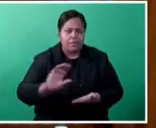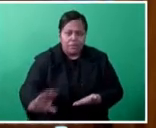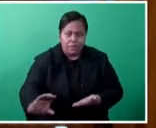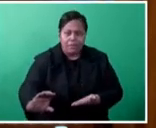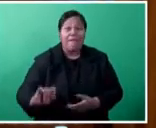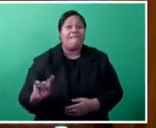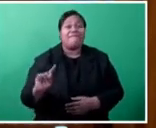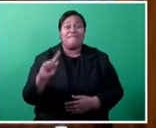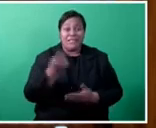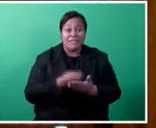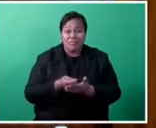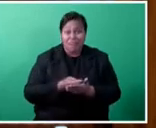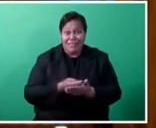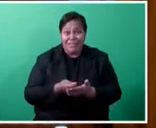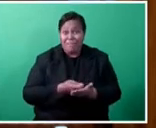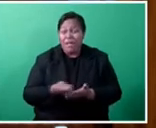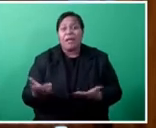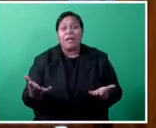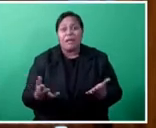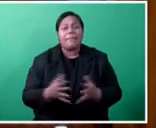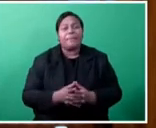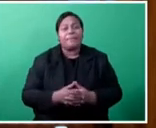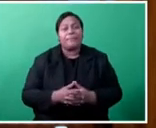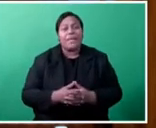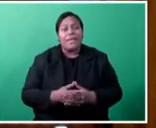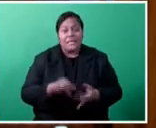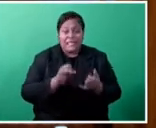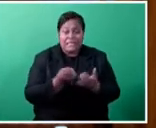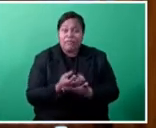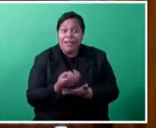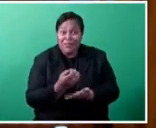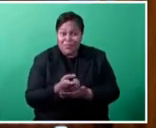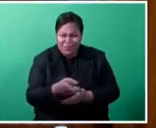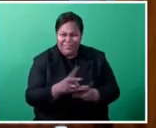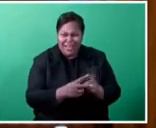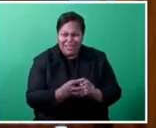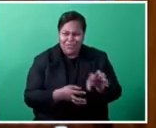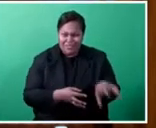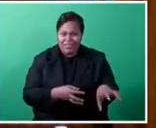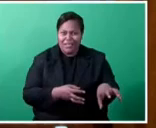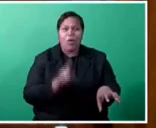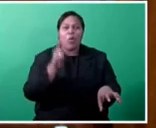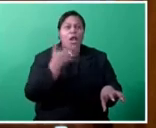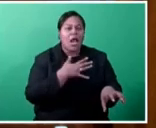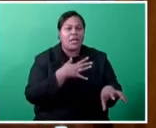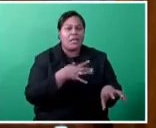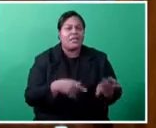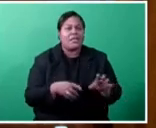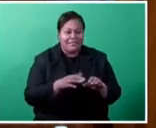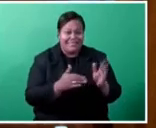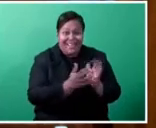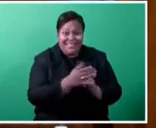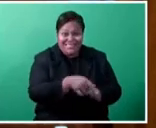land rent payment to Matangali Voli of Ketei village in Savu for their 100 acres of land deposited in the land bank.